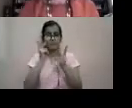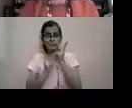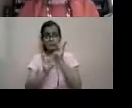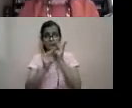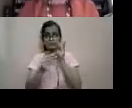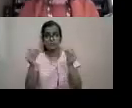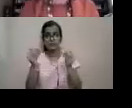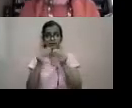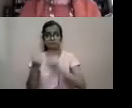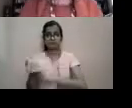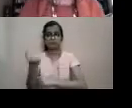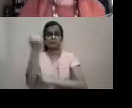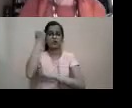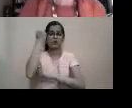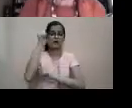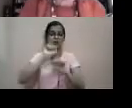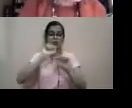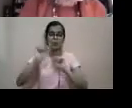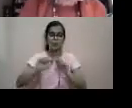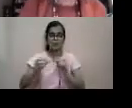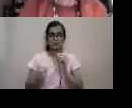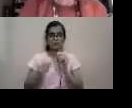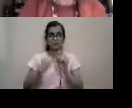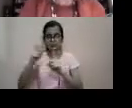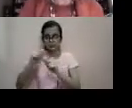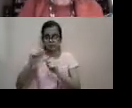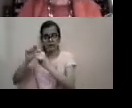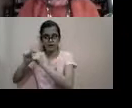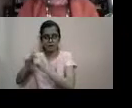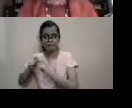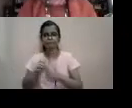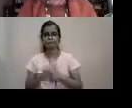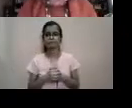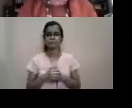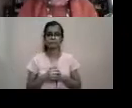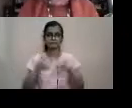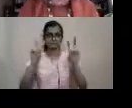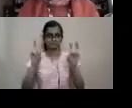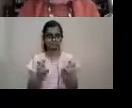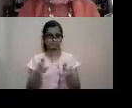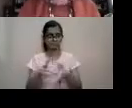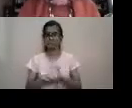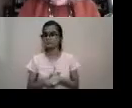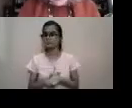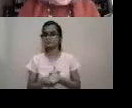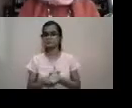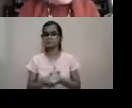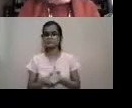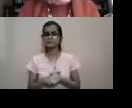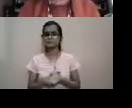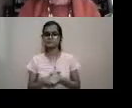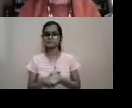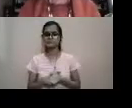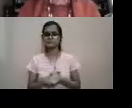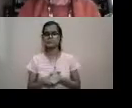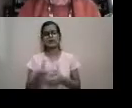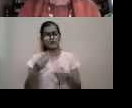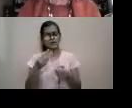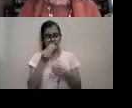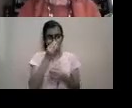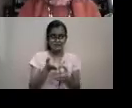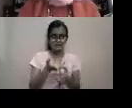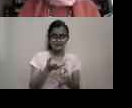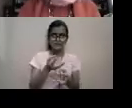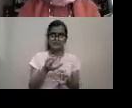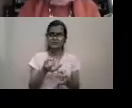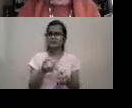Sorting out these different senses of independence promoted by the independent living movement has not always been easy, even for